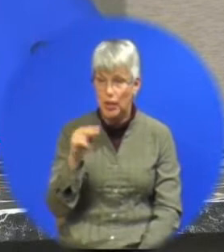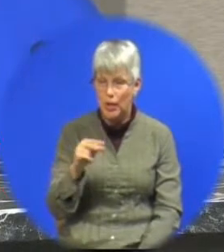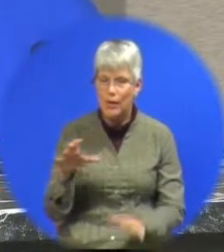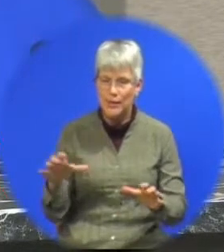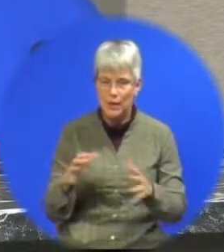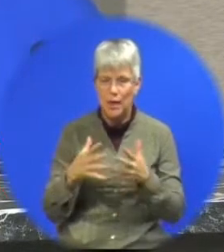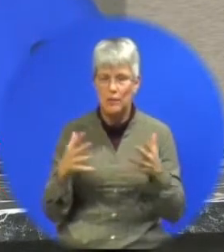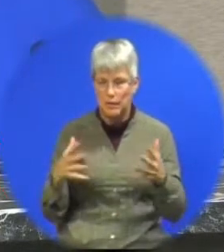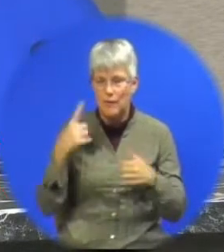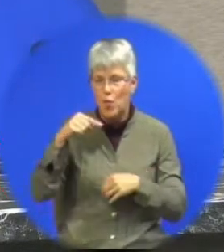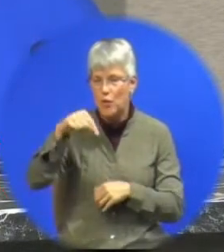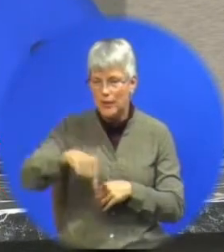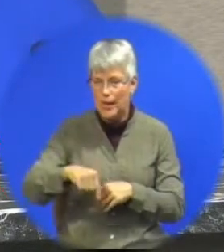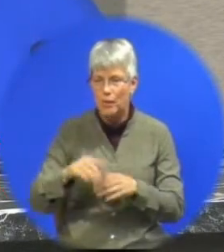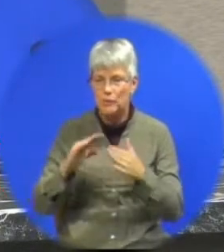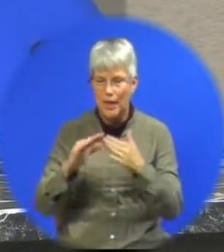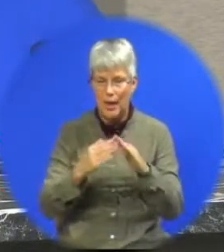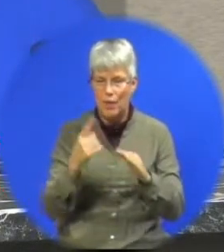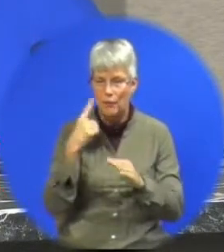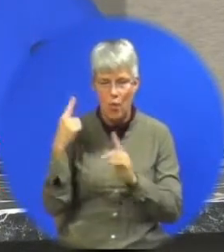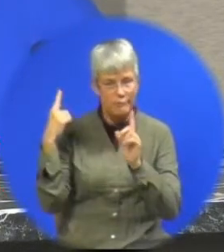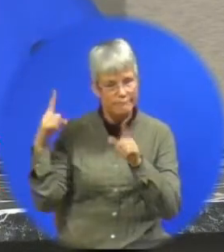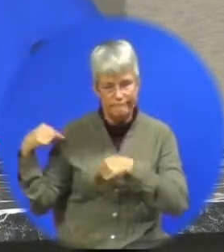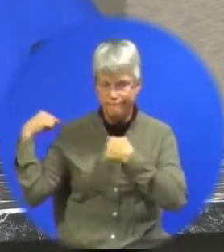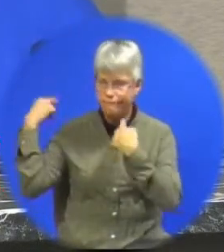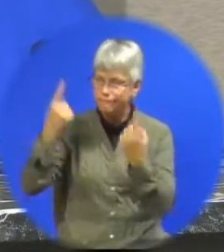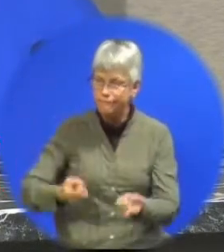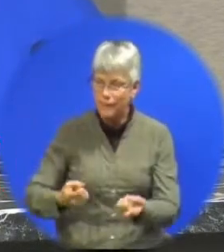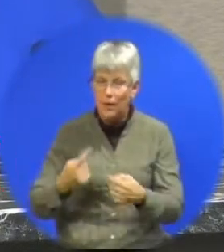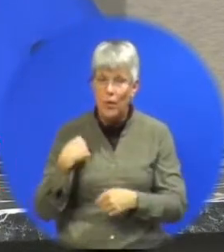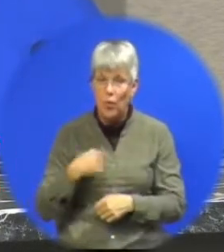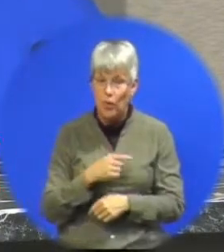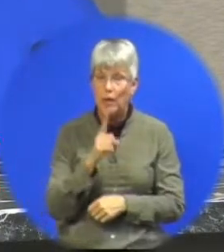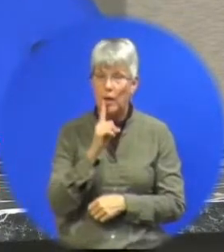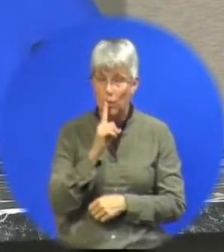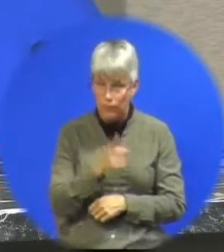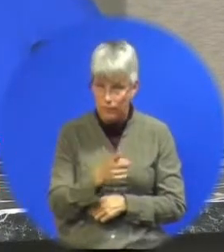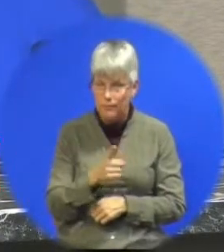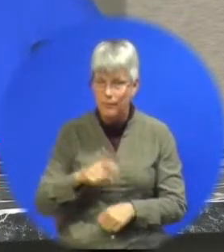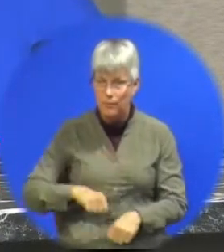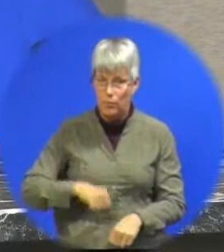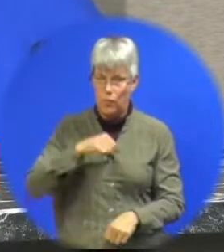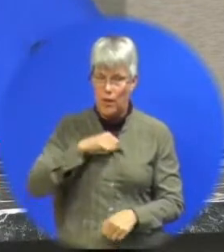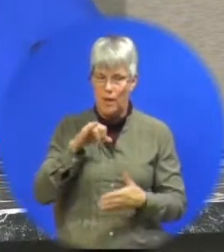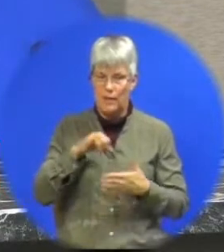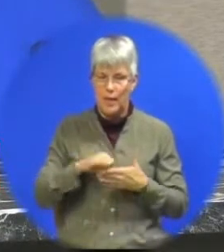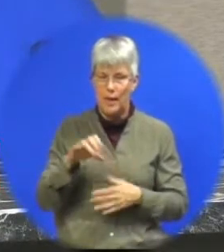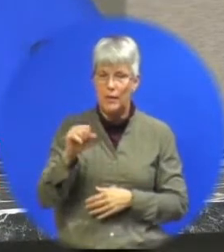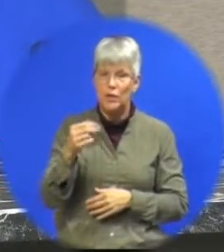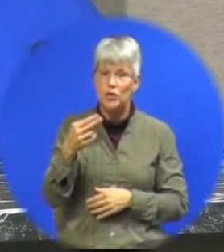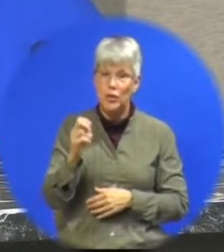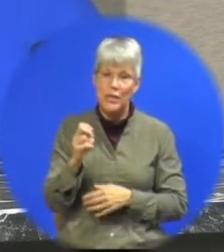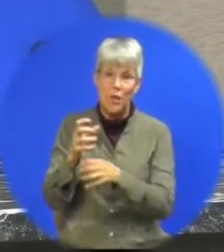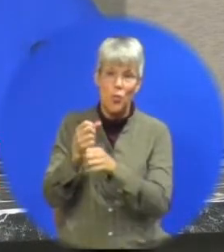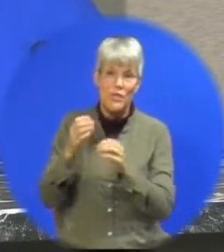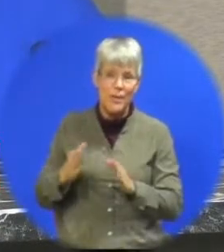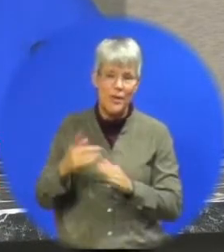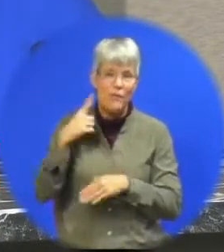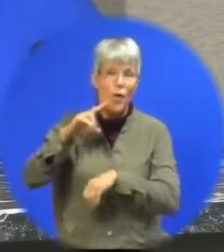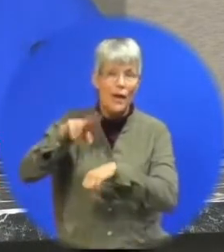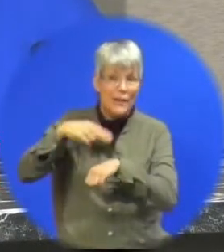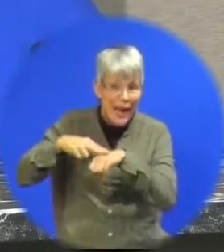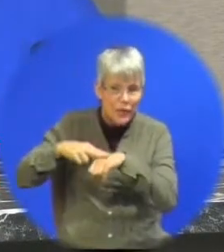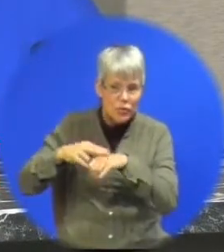some time. We are very proud that she is the recipient of a national